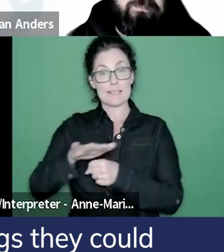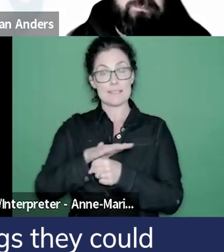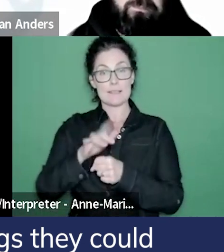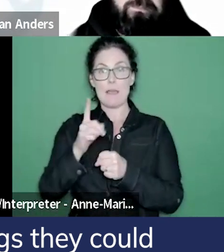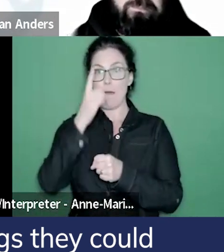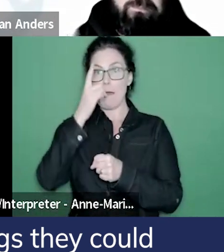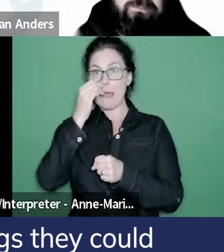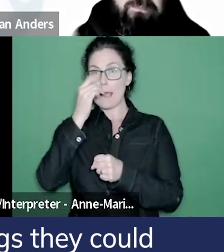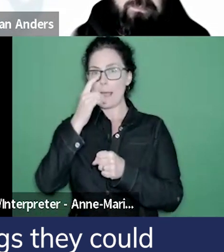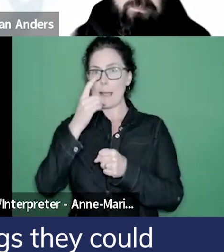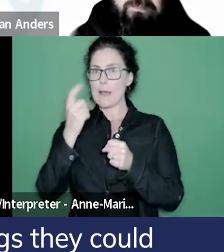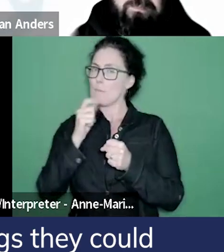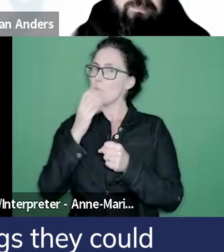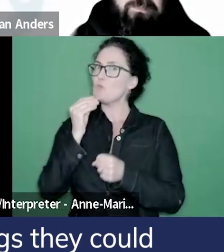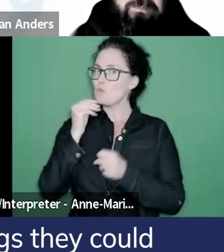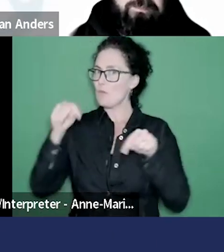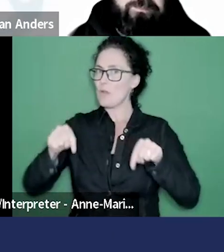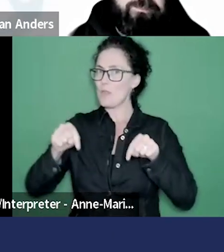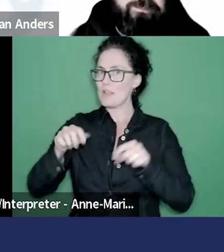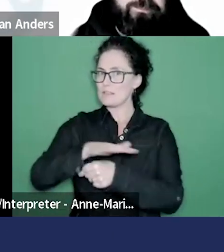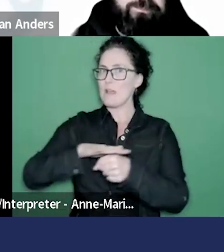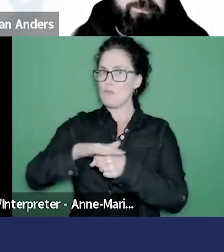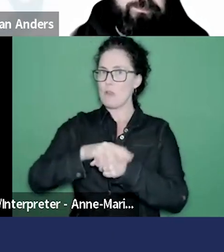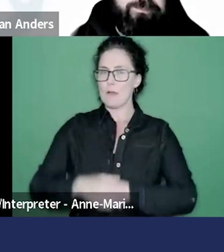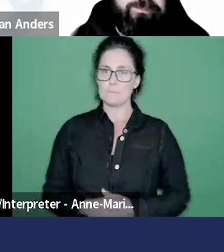be really helpful in this space.